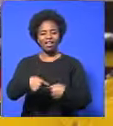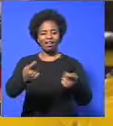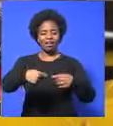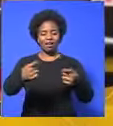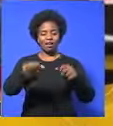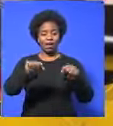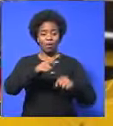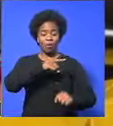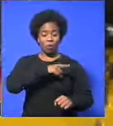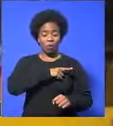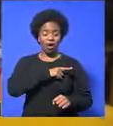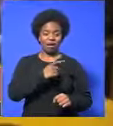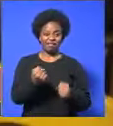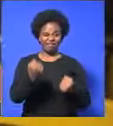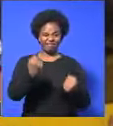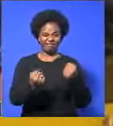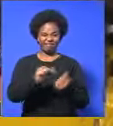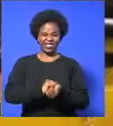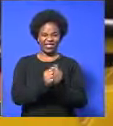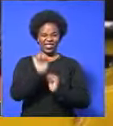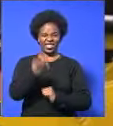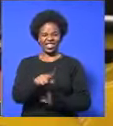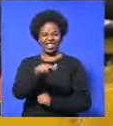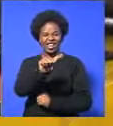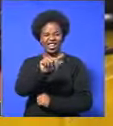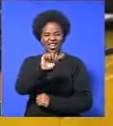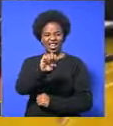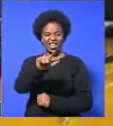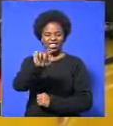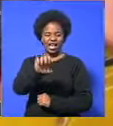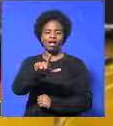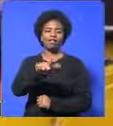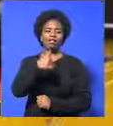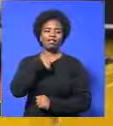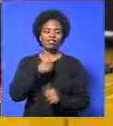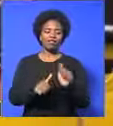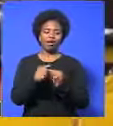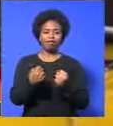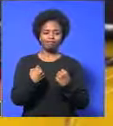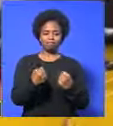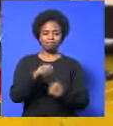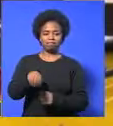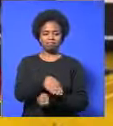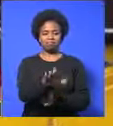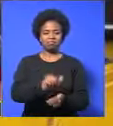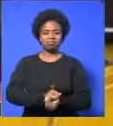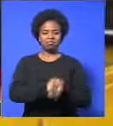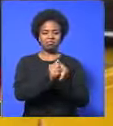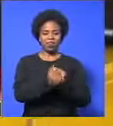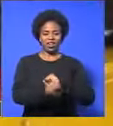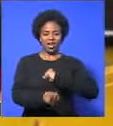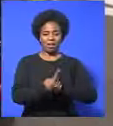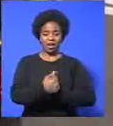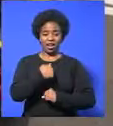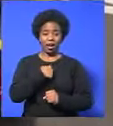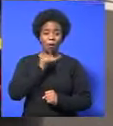country's leading female motorsport figures, Asil Al-Hamad, marked the start of a new era for Saudi women in motorsport. Al-Hamad got